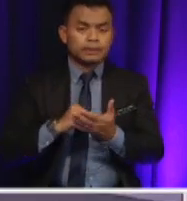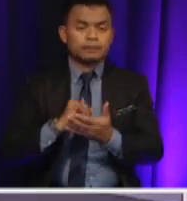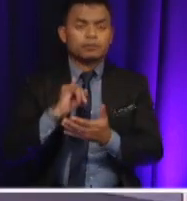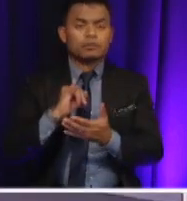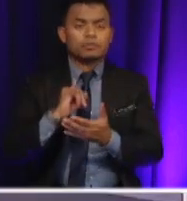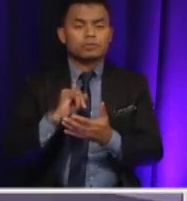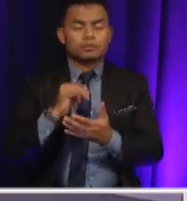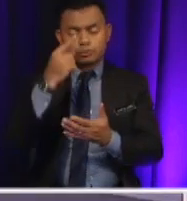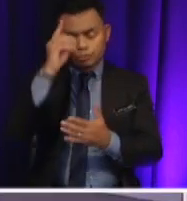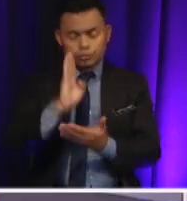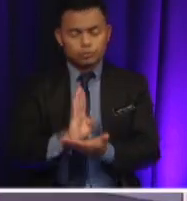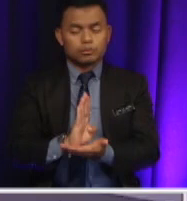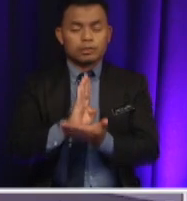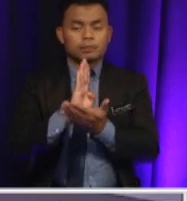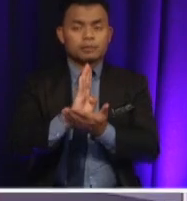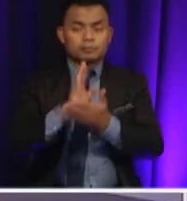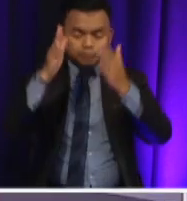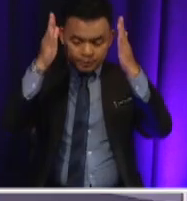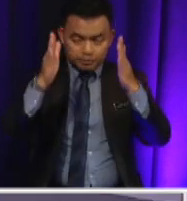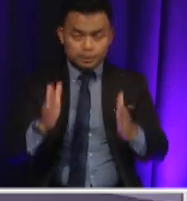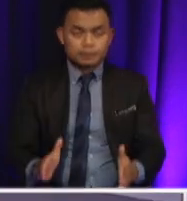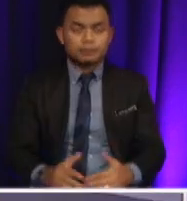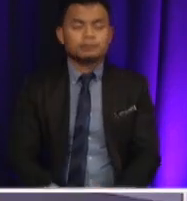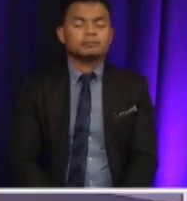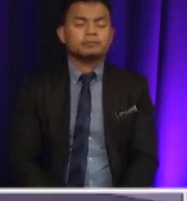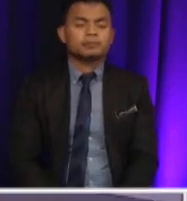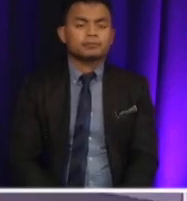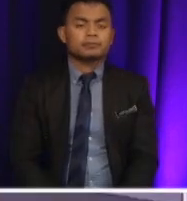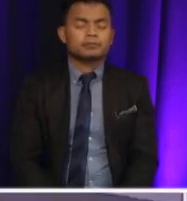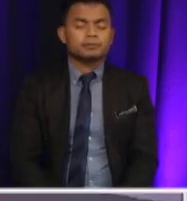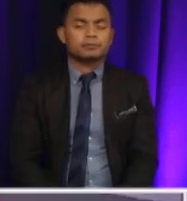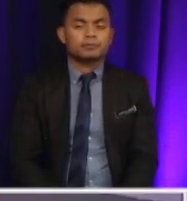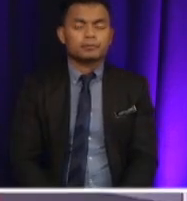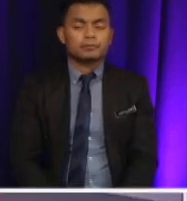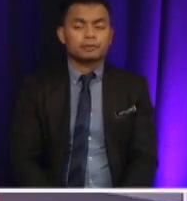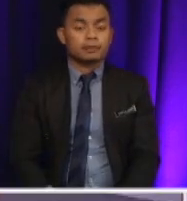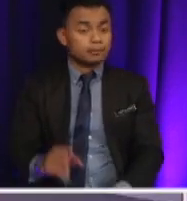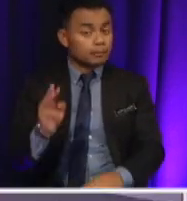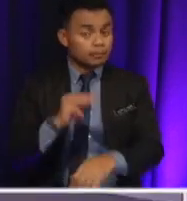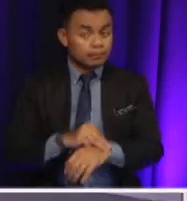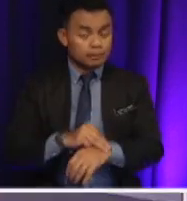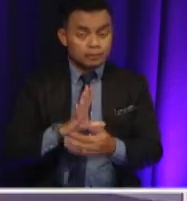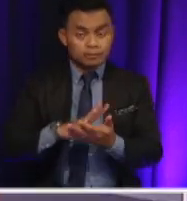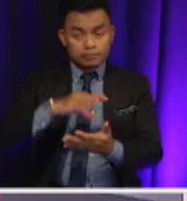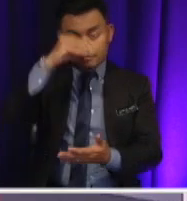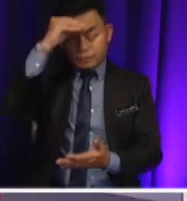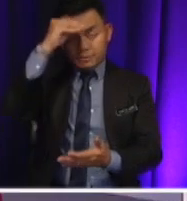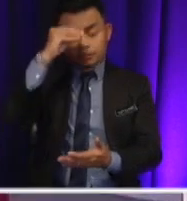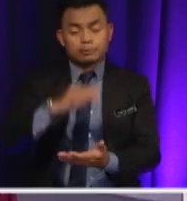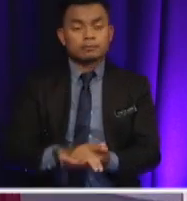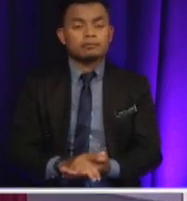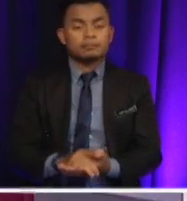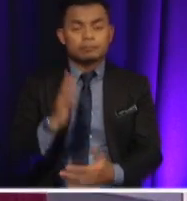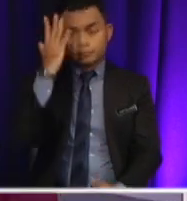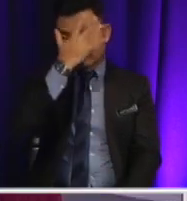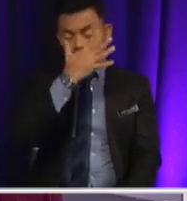maybe pictures would be, I think sometimes, especially with learning poem or literature, a picture is worth